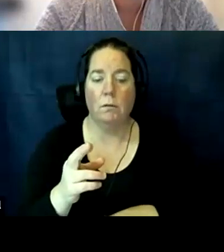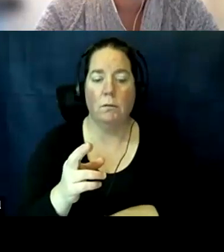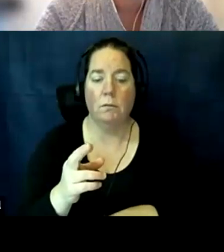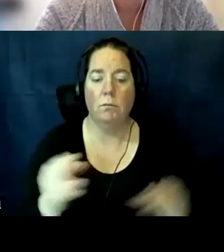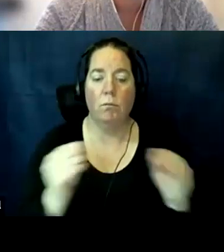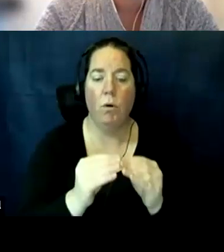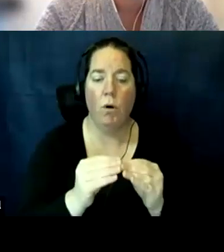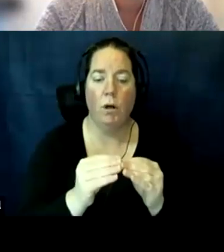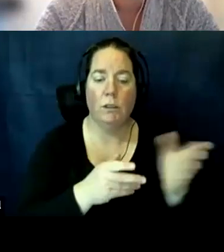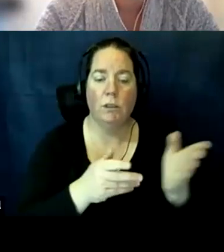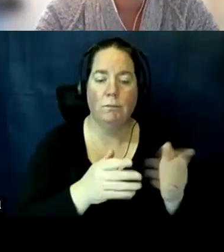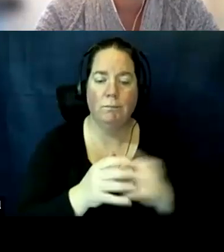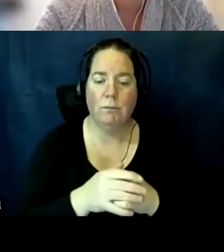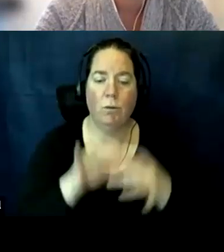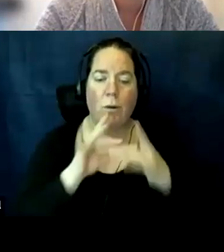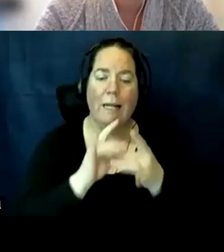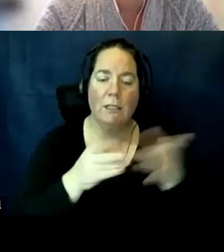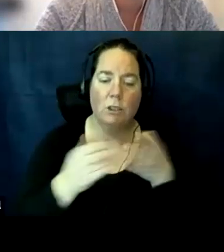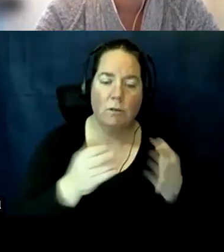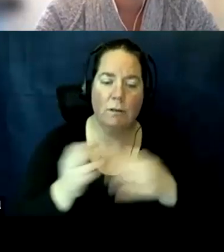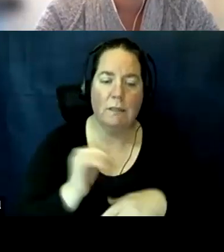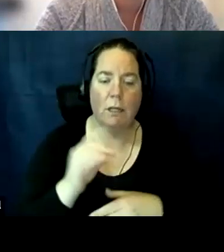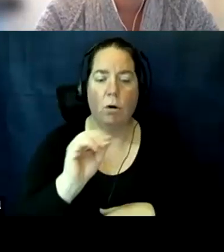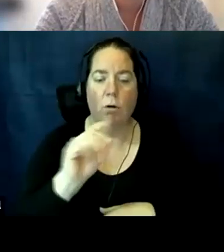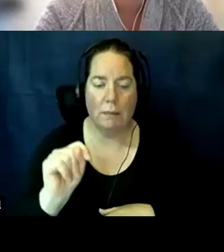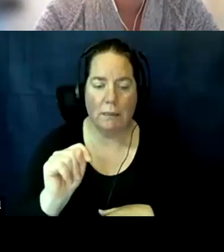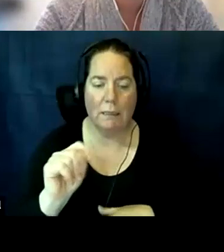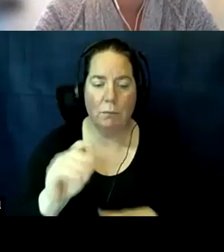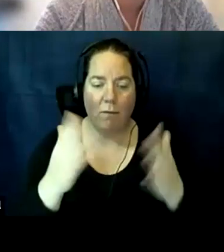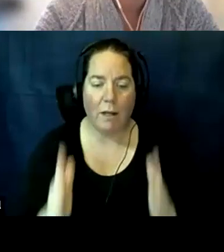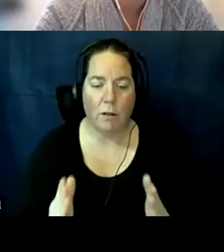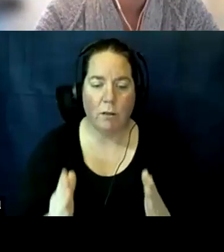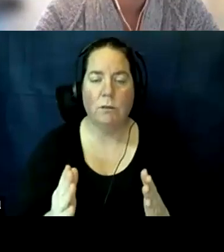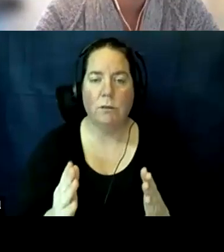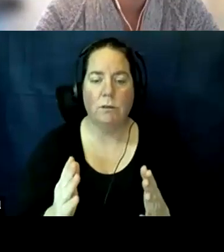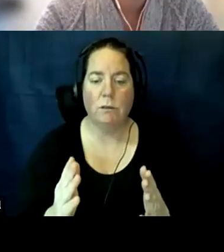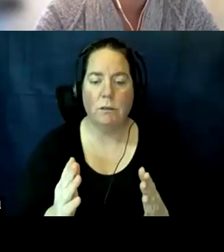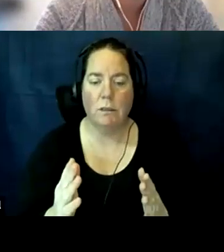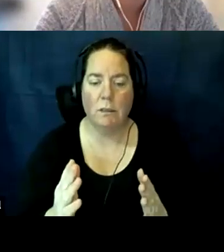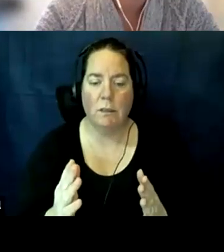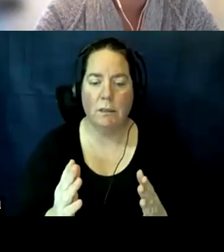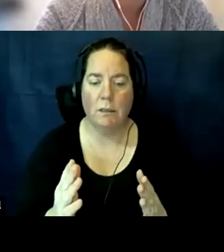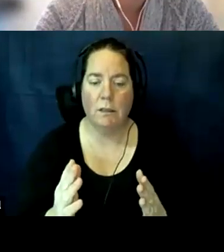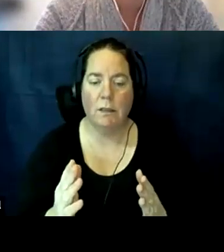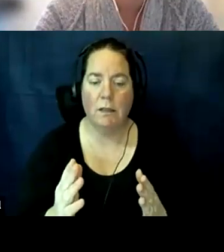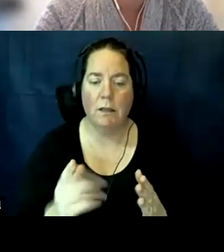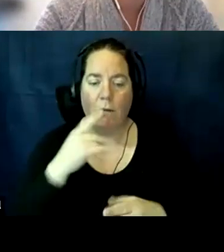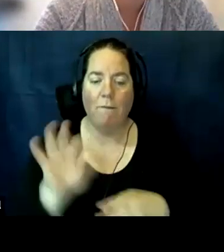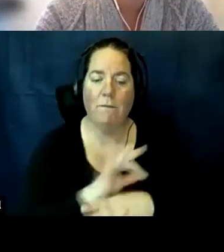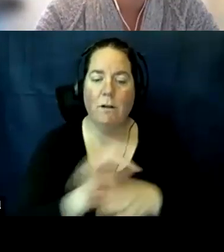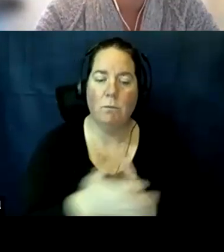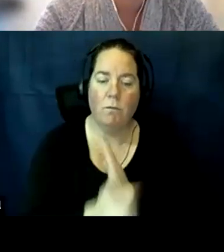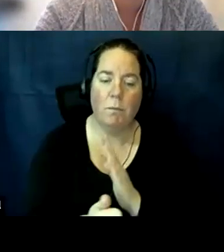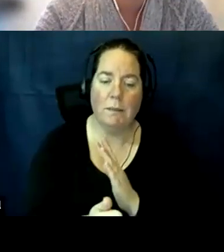therapy providers to be making the call in terms of functional performance status with qualifying for special